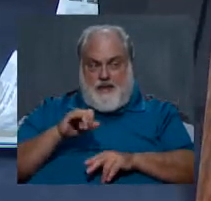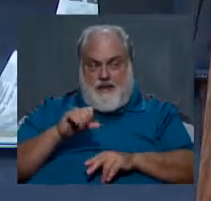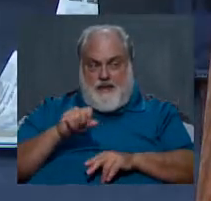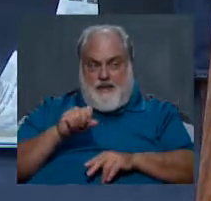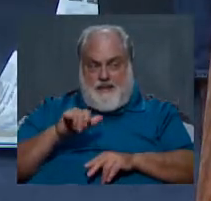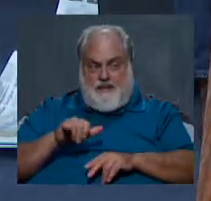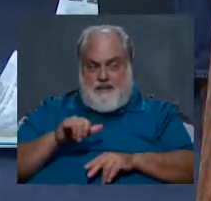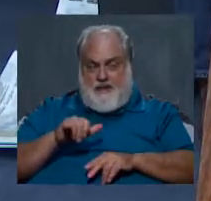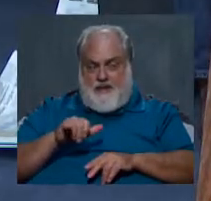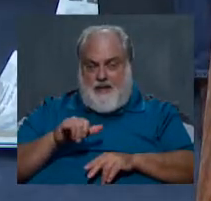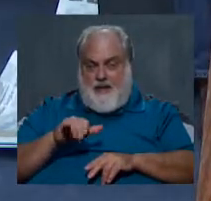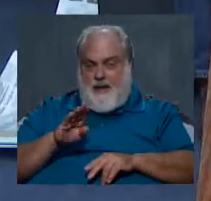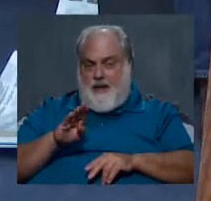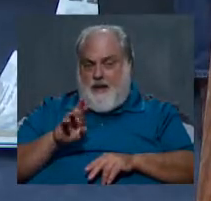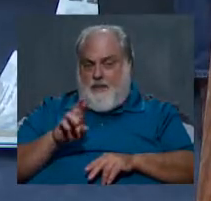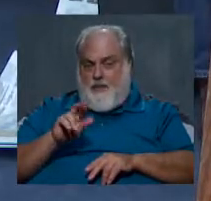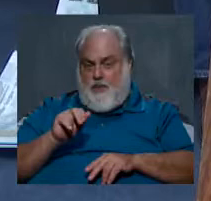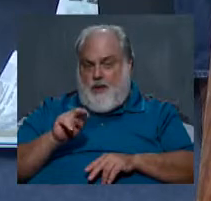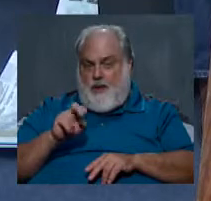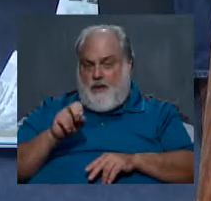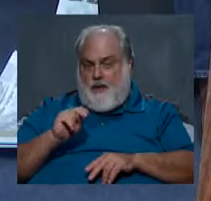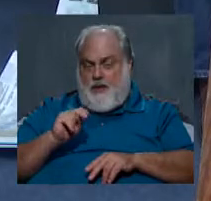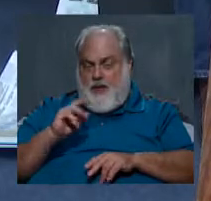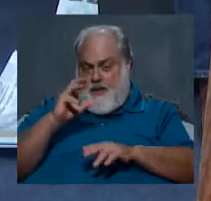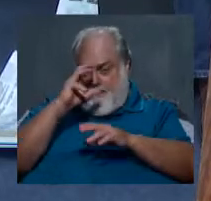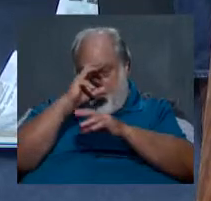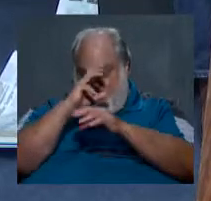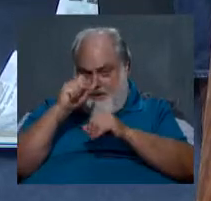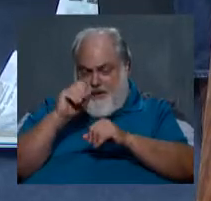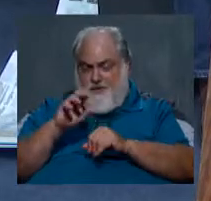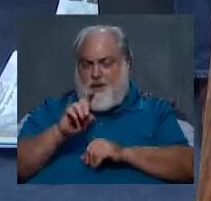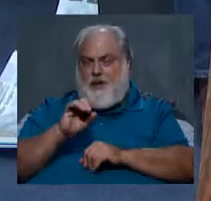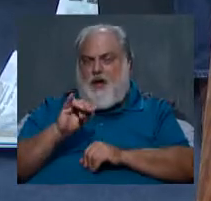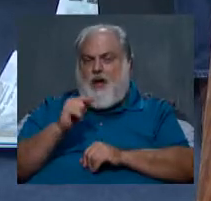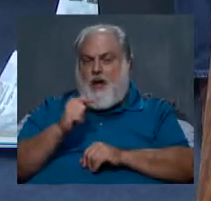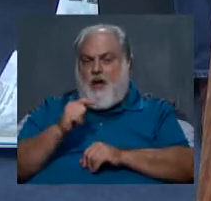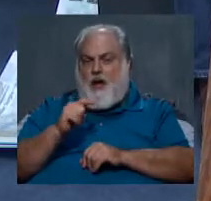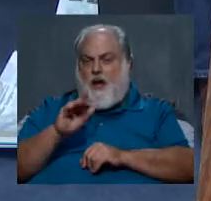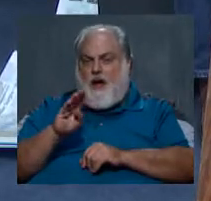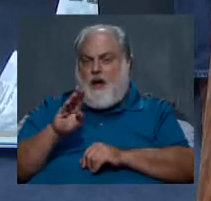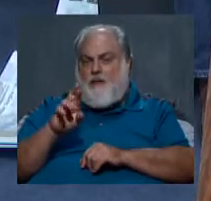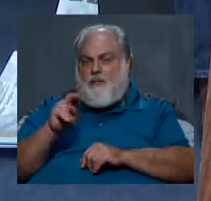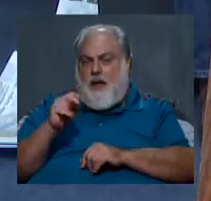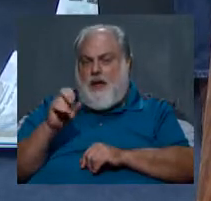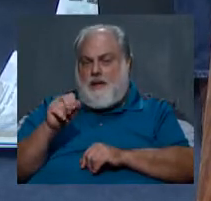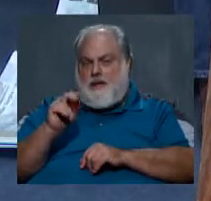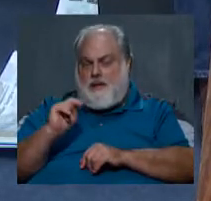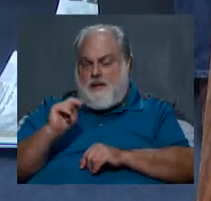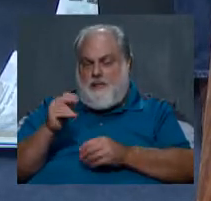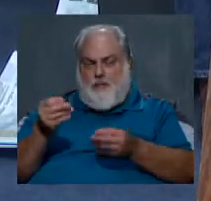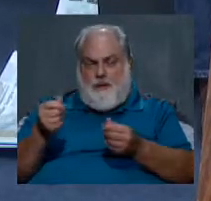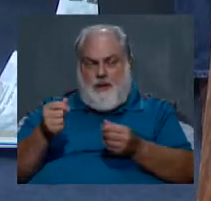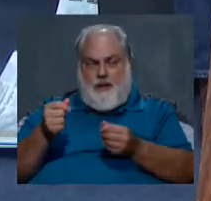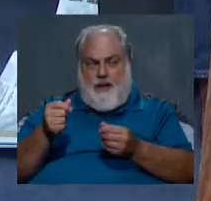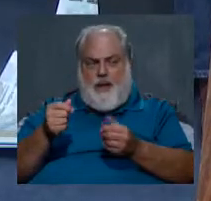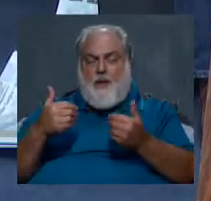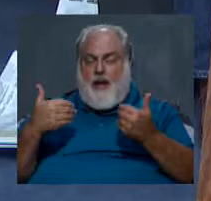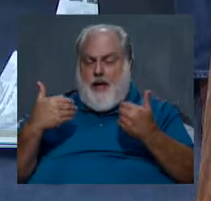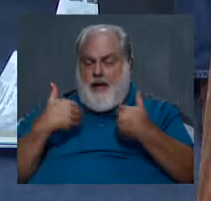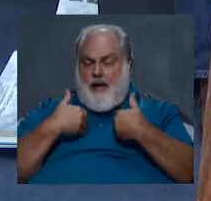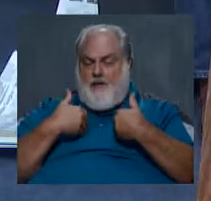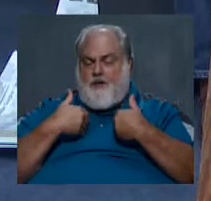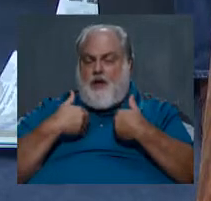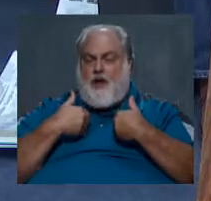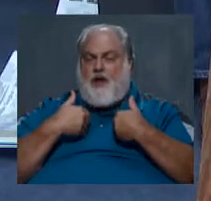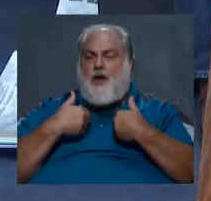Elizabeth Brandon, and I'm president of Doug Brandon Properties, which owns Pinnacle Valley Shopping Center, a